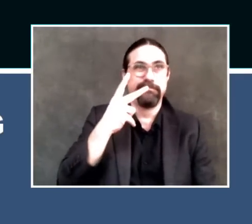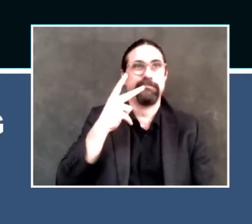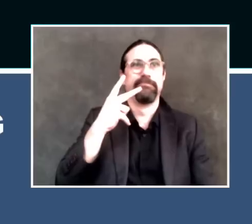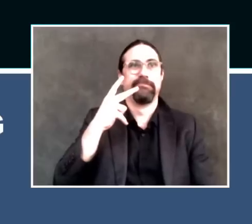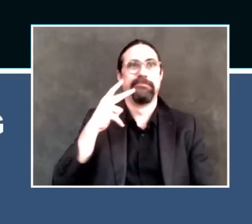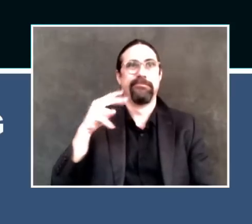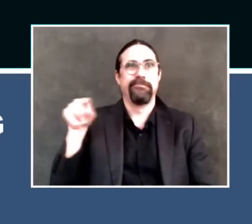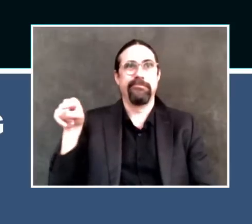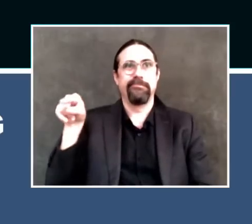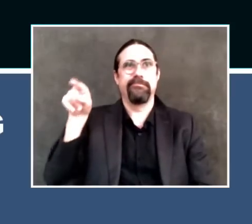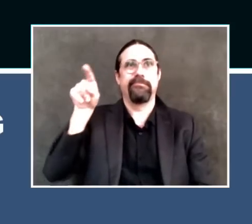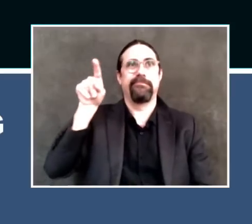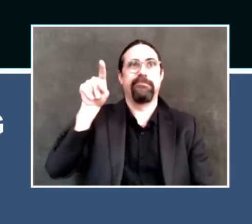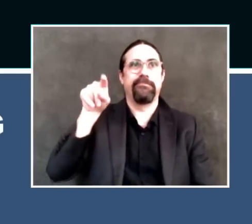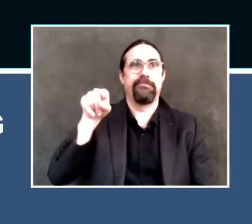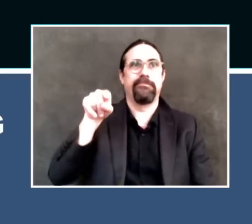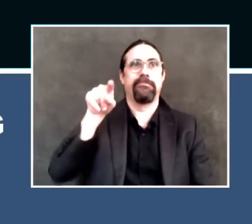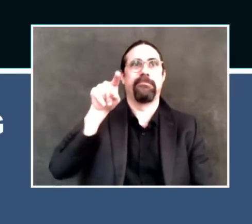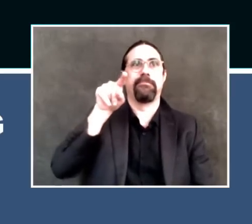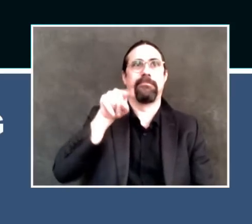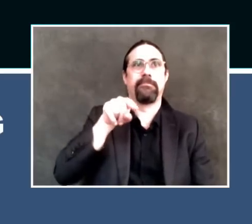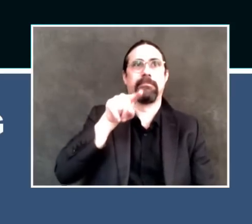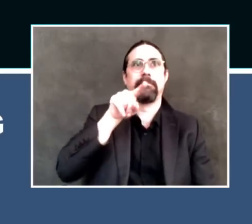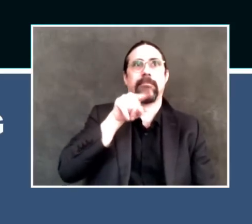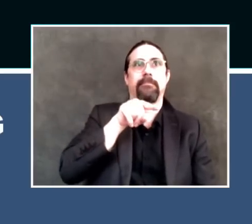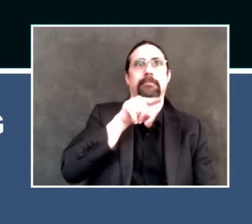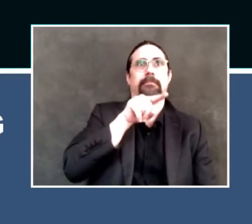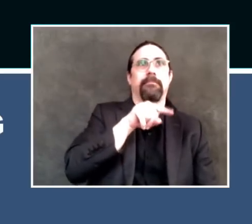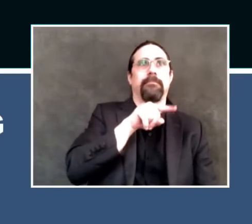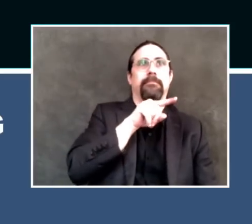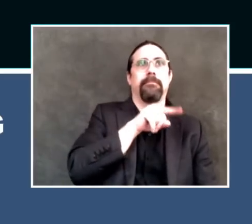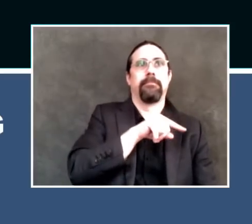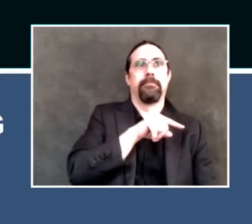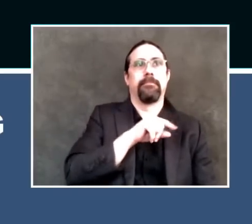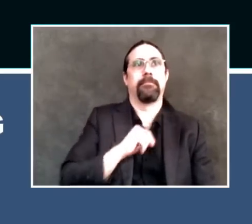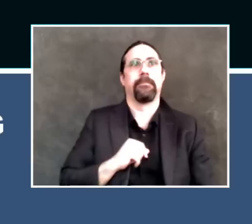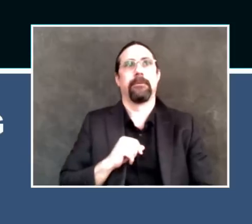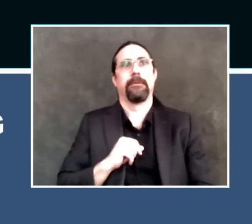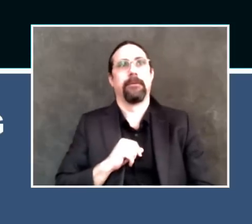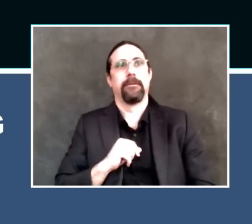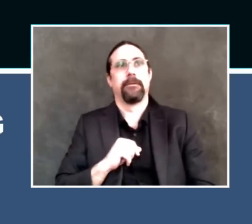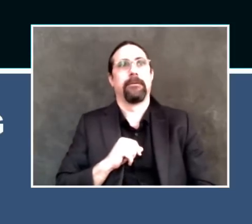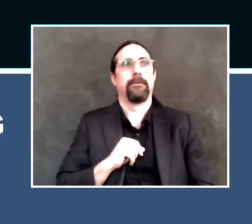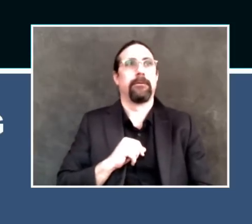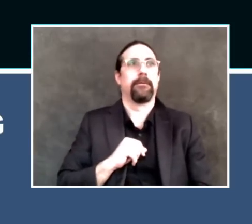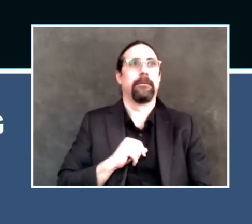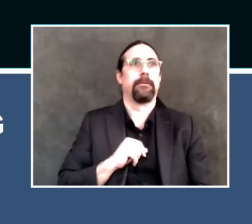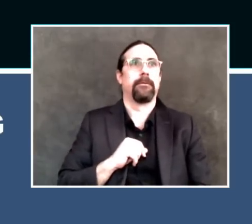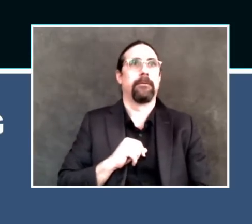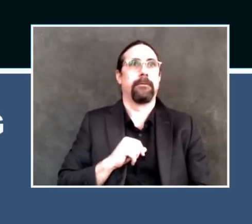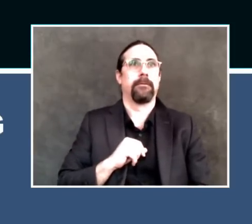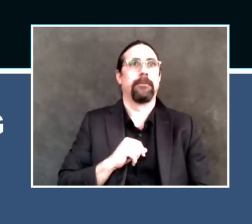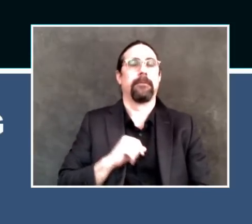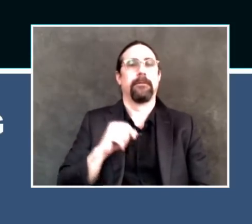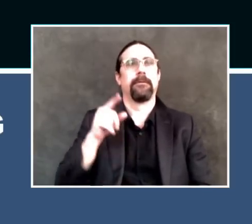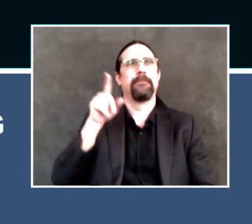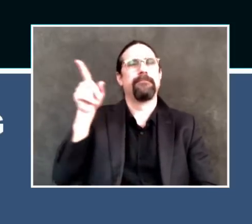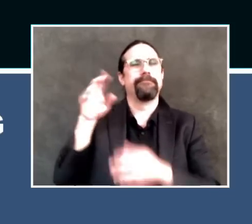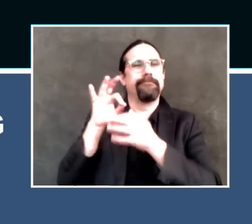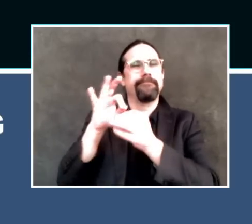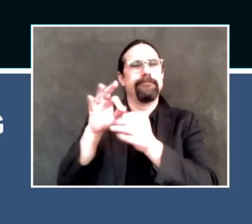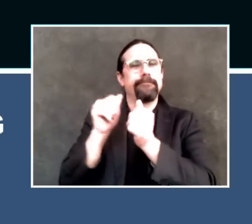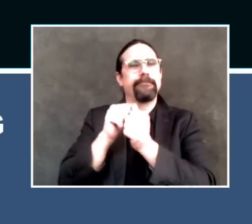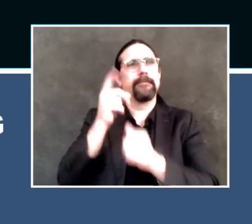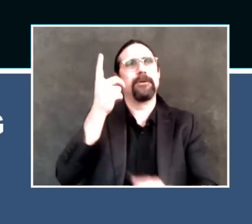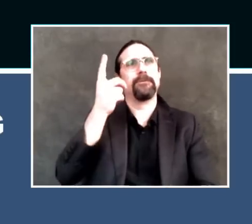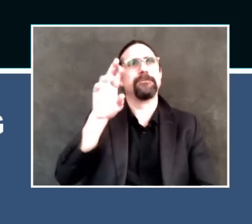seen. What is one of the most important lessons is it doesn't go in a straight, perfect line. In fact, there's always the danger that people start to relax a